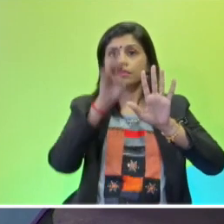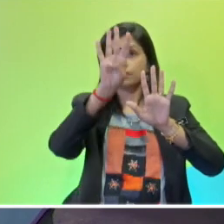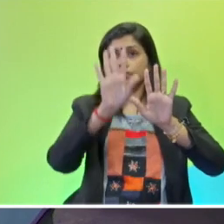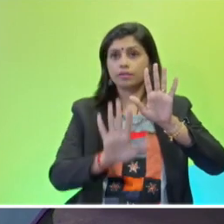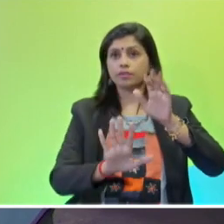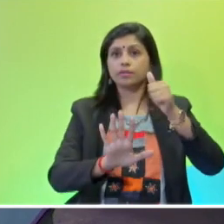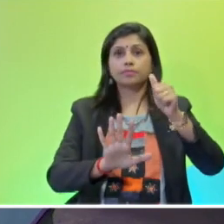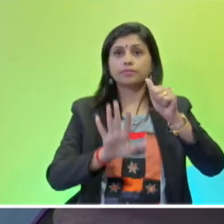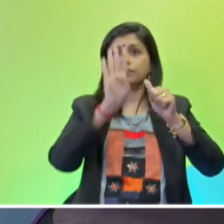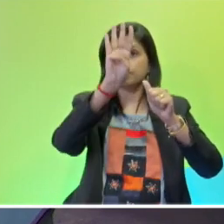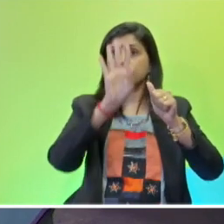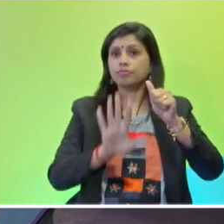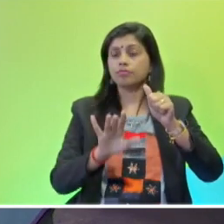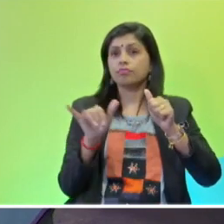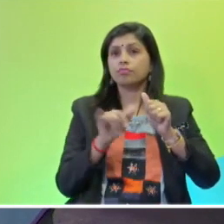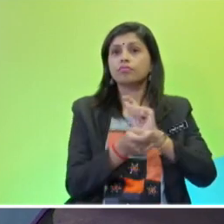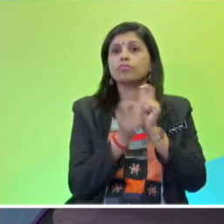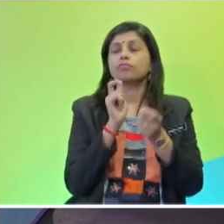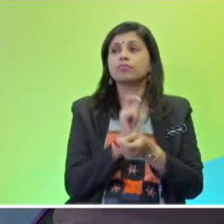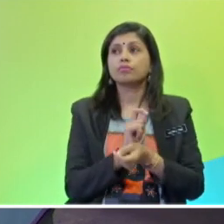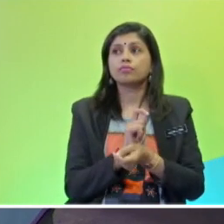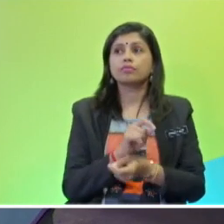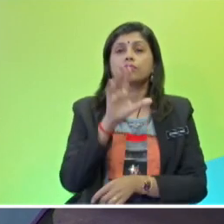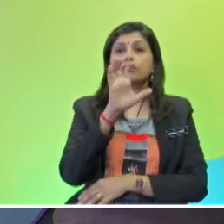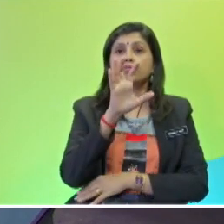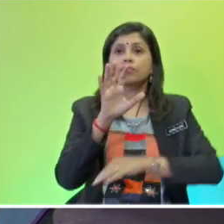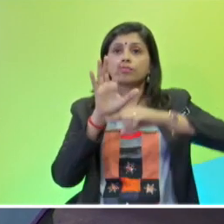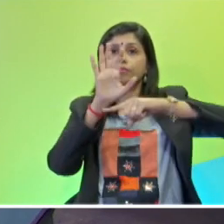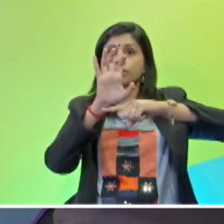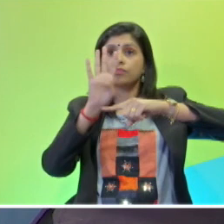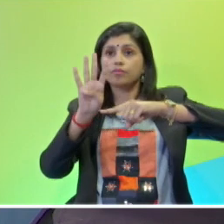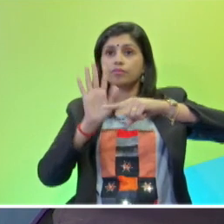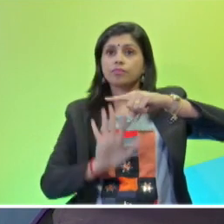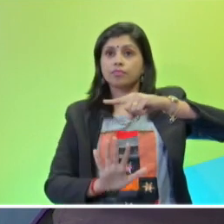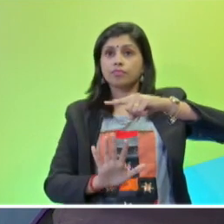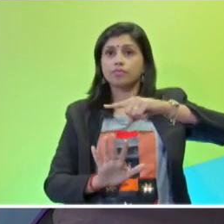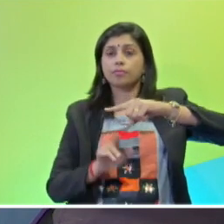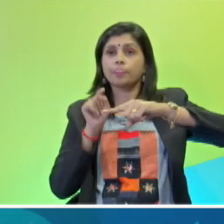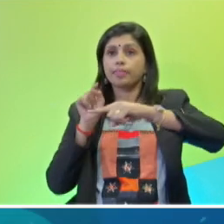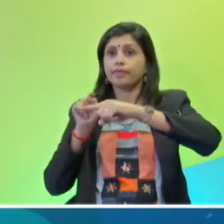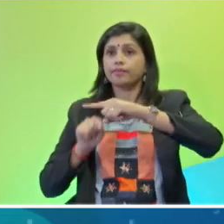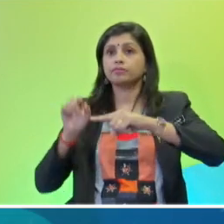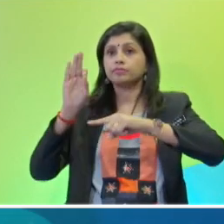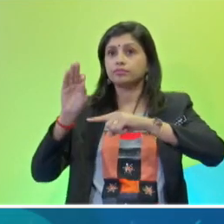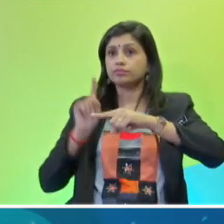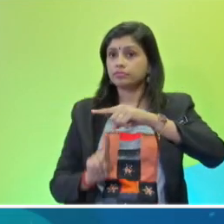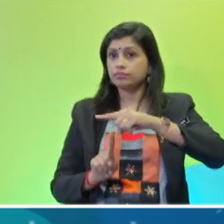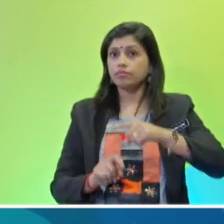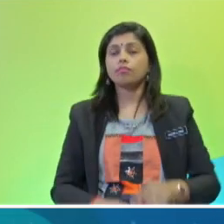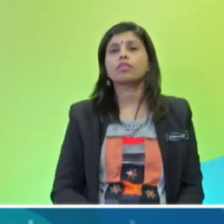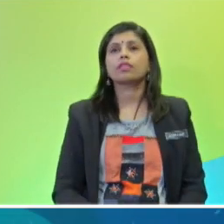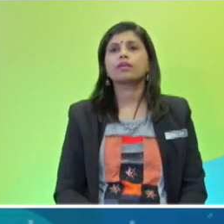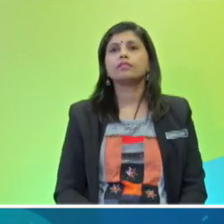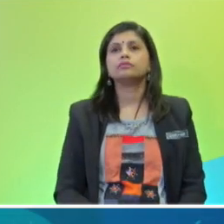The divide value is by same. 9 over 1. We're just going to keep that first. Yes. Okay. And now KFC, right? So Yes, we keep the first one. KCF. Oh,